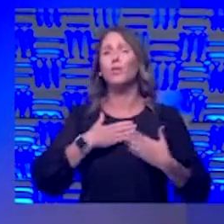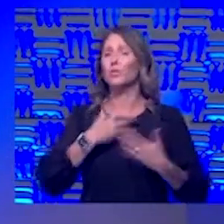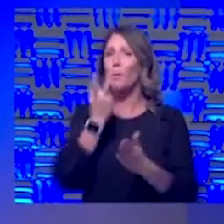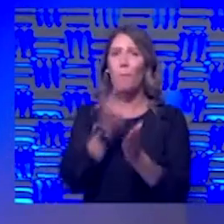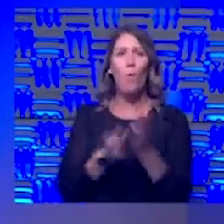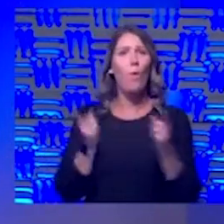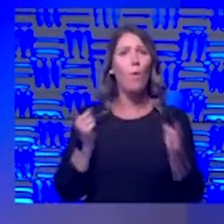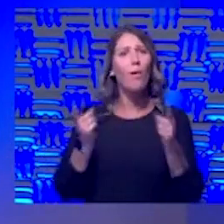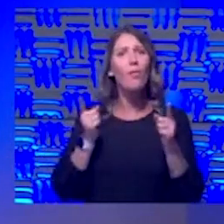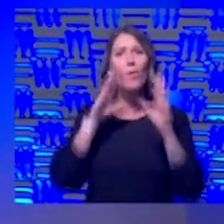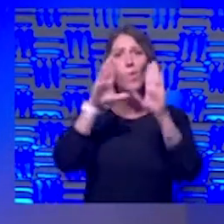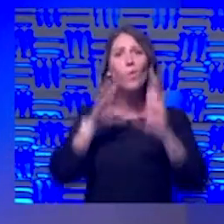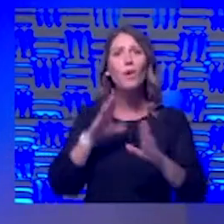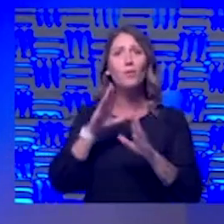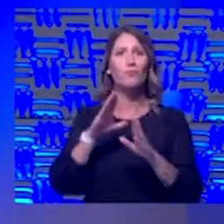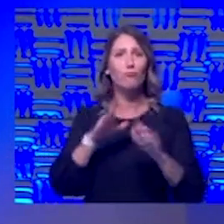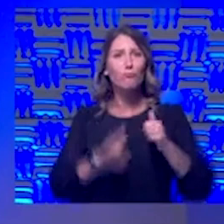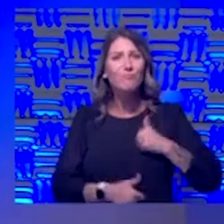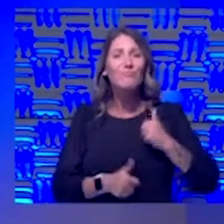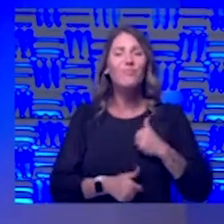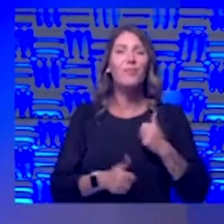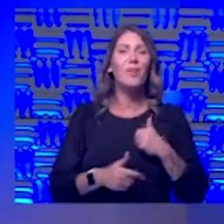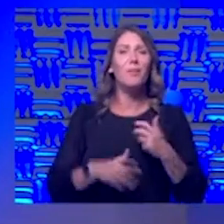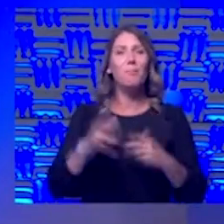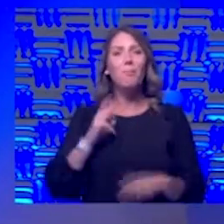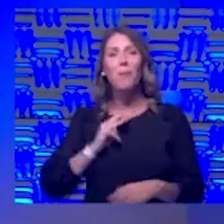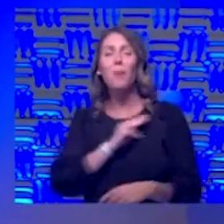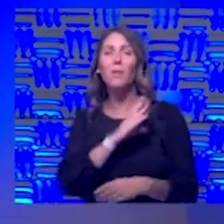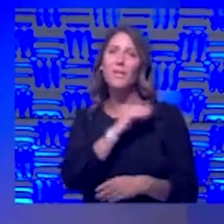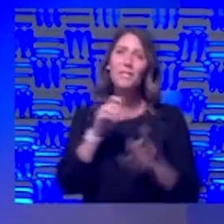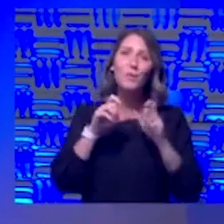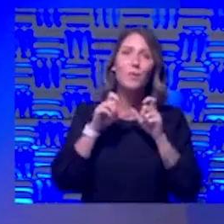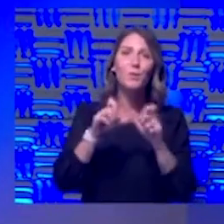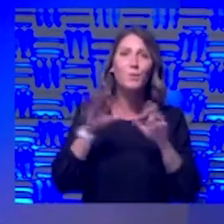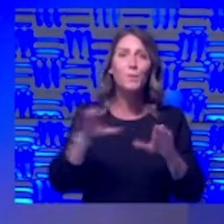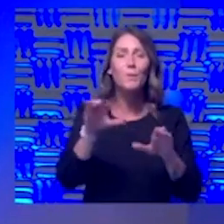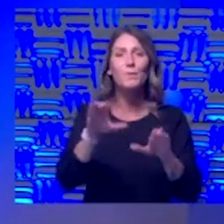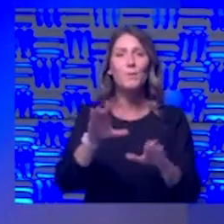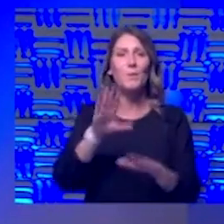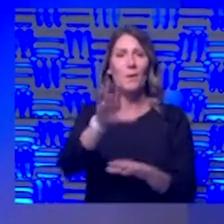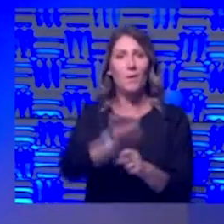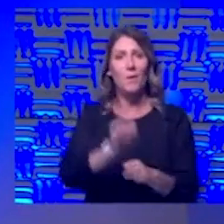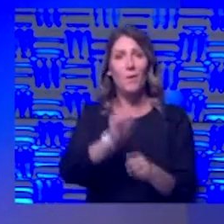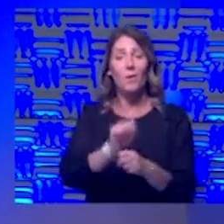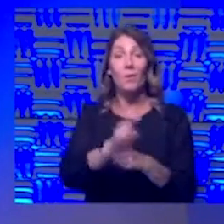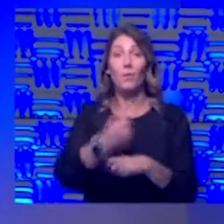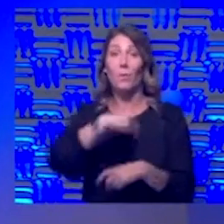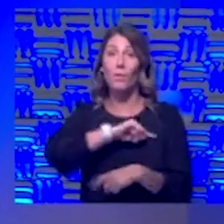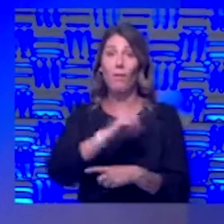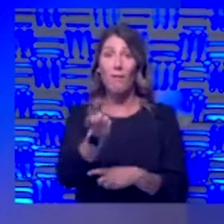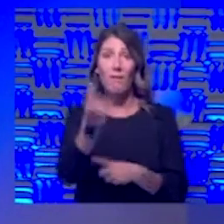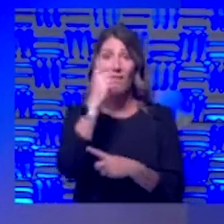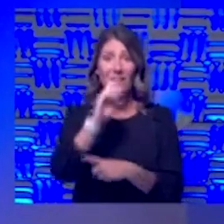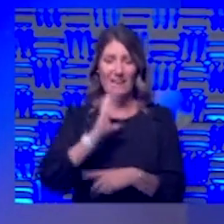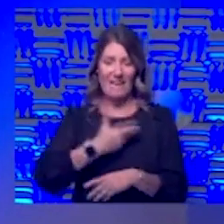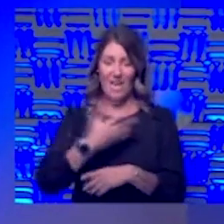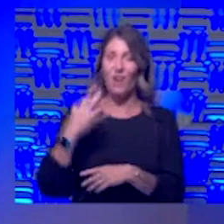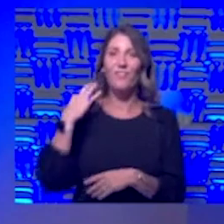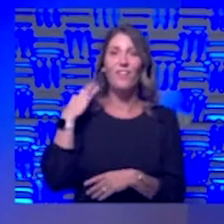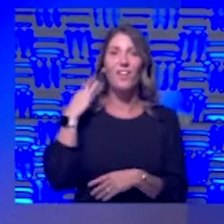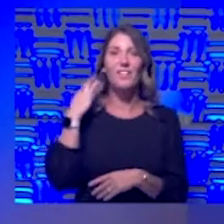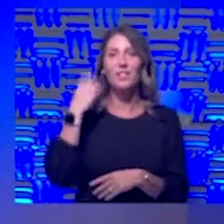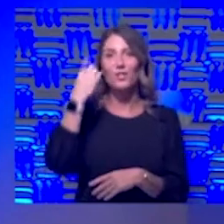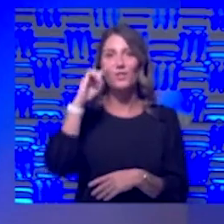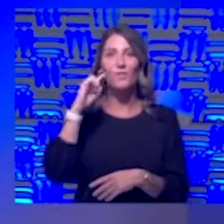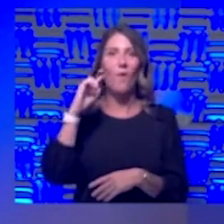service members for doing that, doing what they're doing, continuing to do it. We understand that, you know, our volunteers for